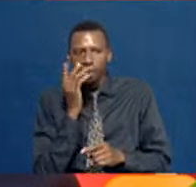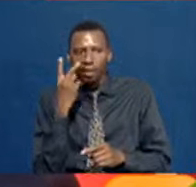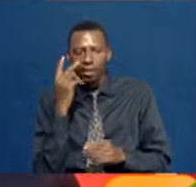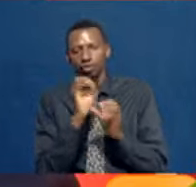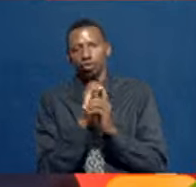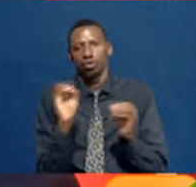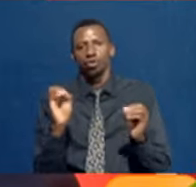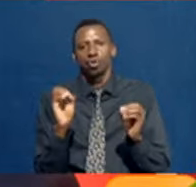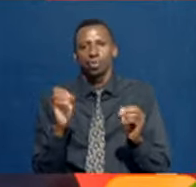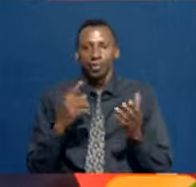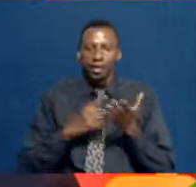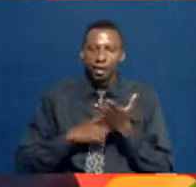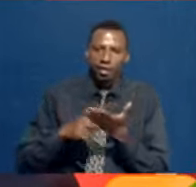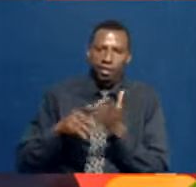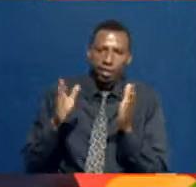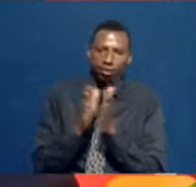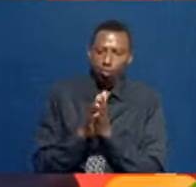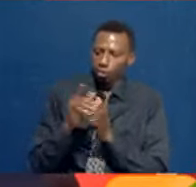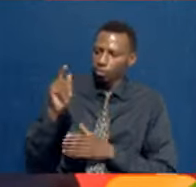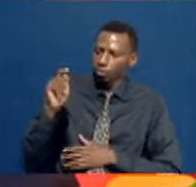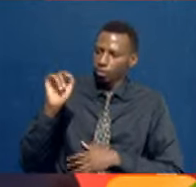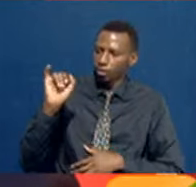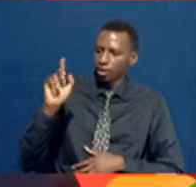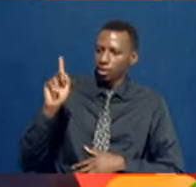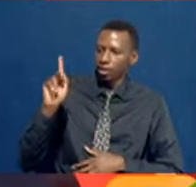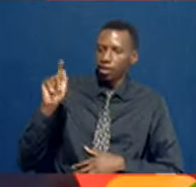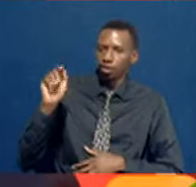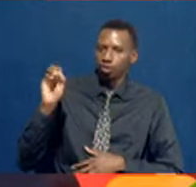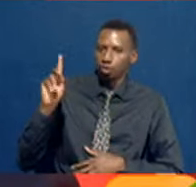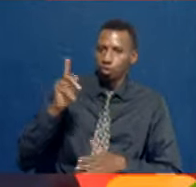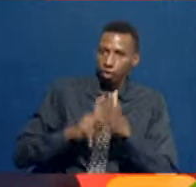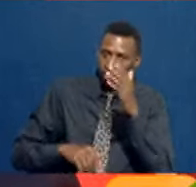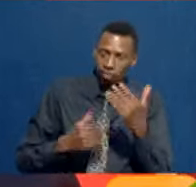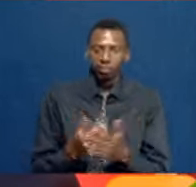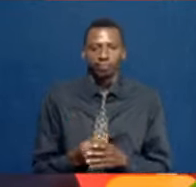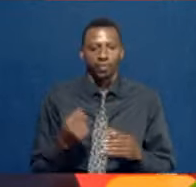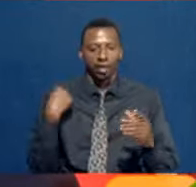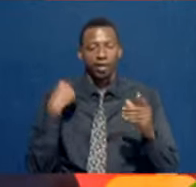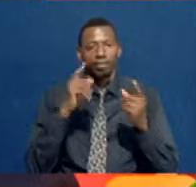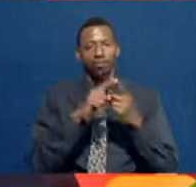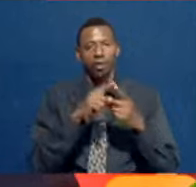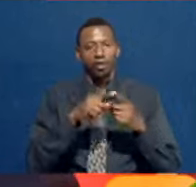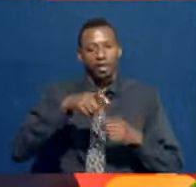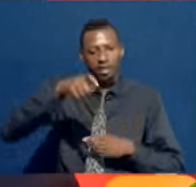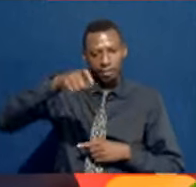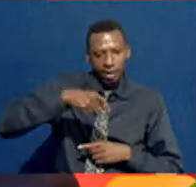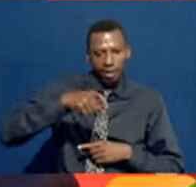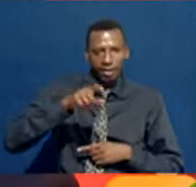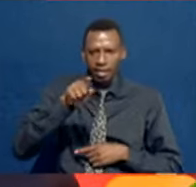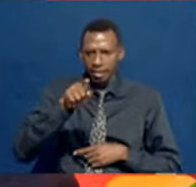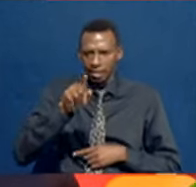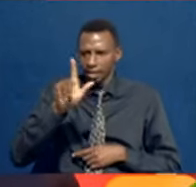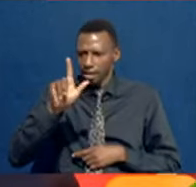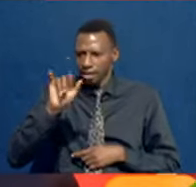discussed with the TikTok is that, one, we have demanded that the live feature be disabled